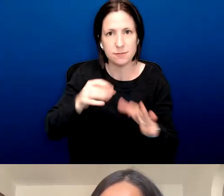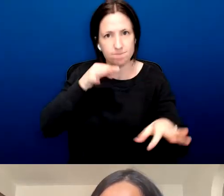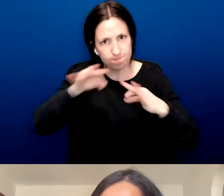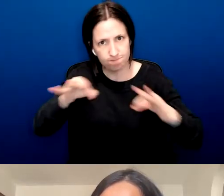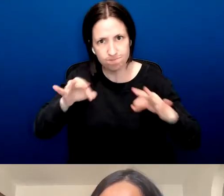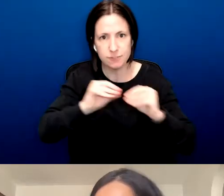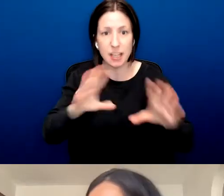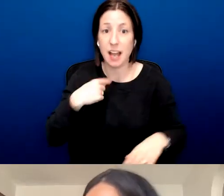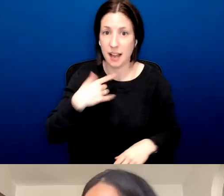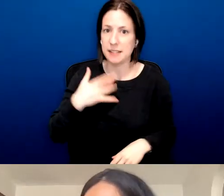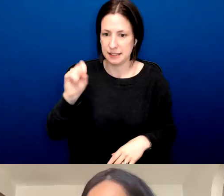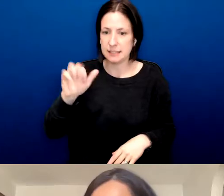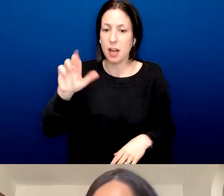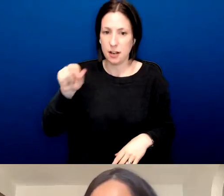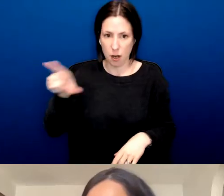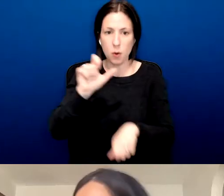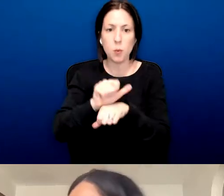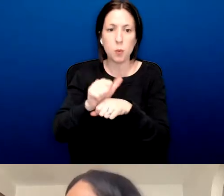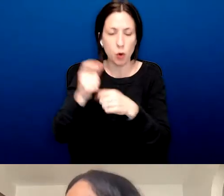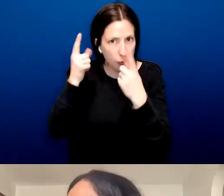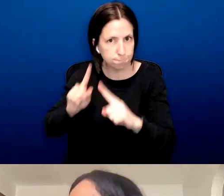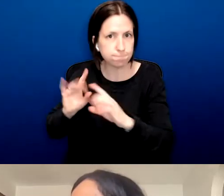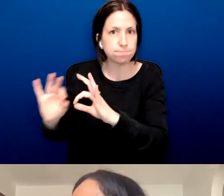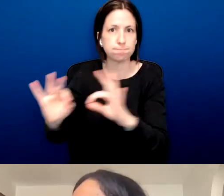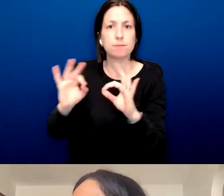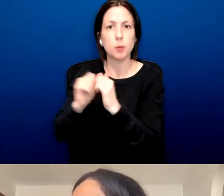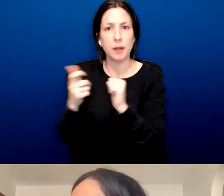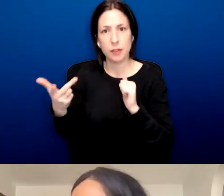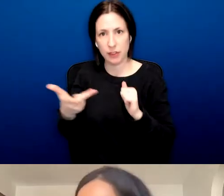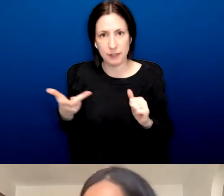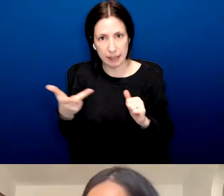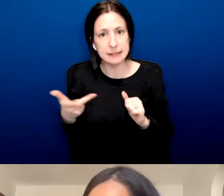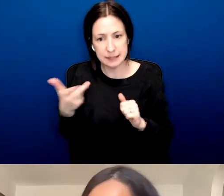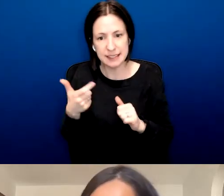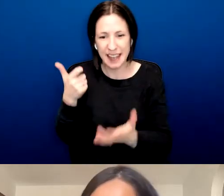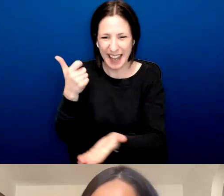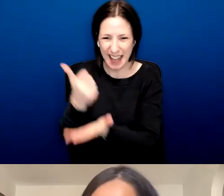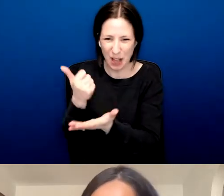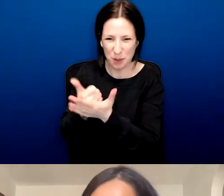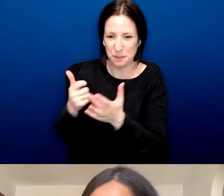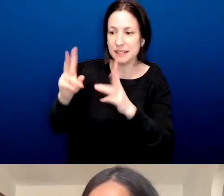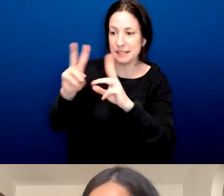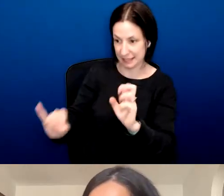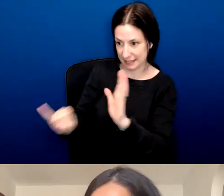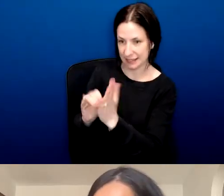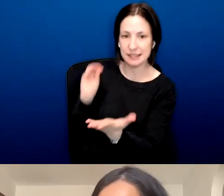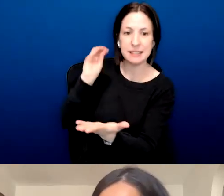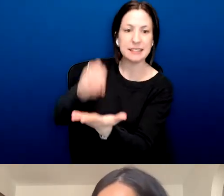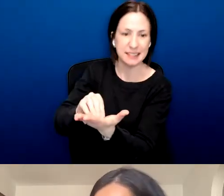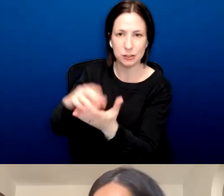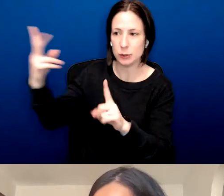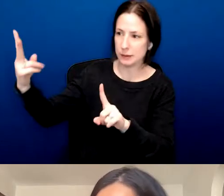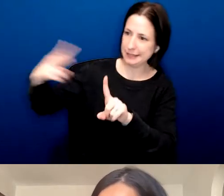very, very well with the three of us to try to help us in this kind of a translation as